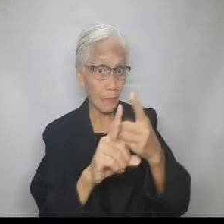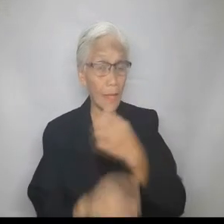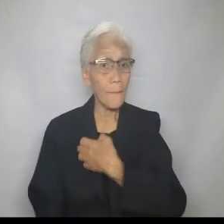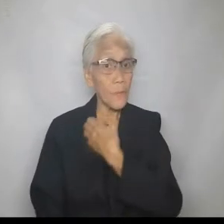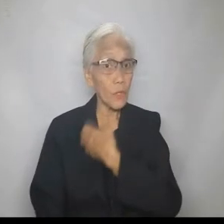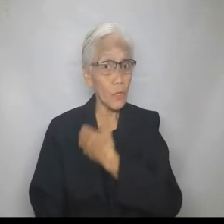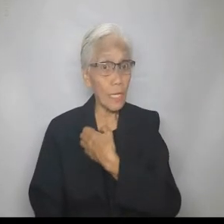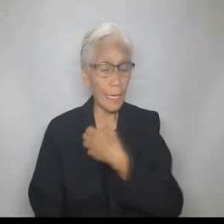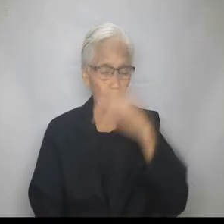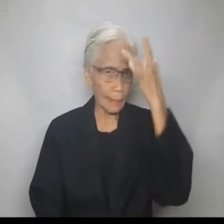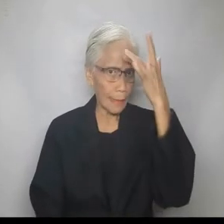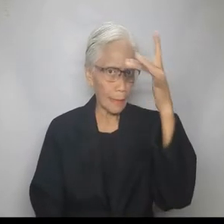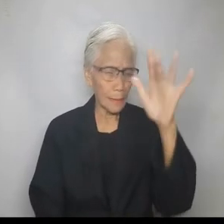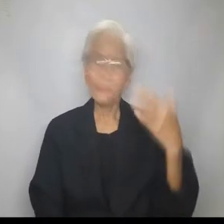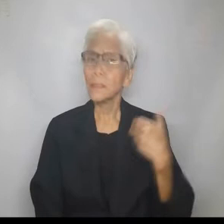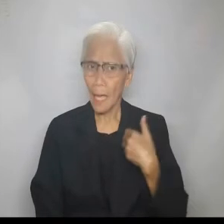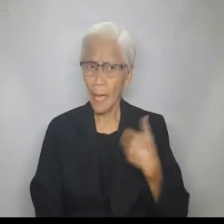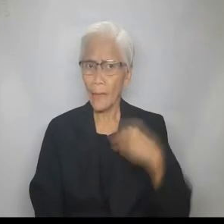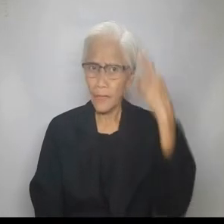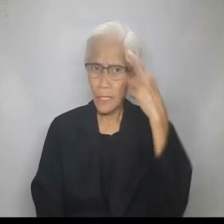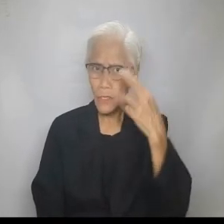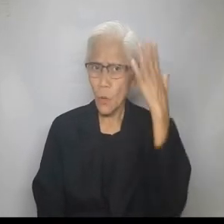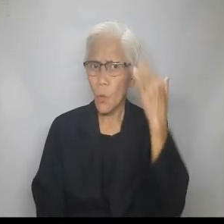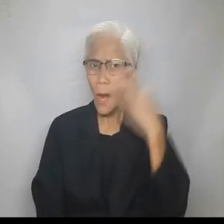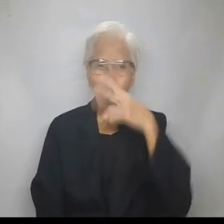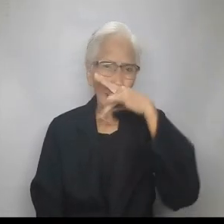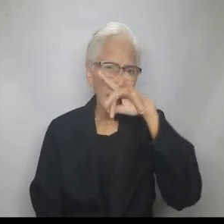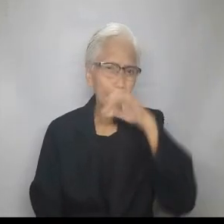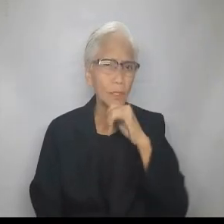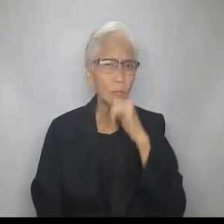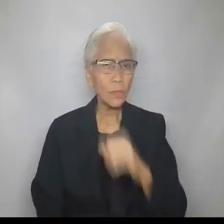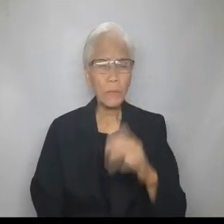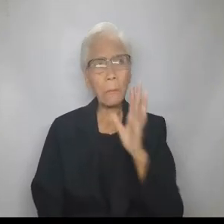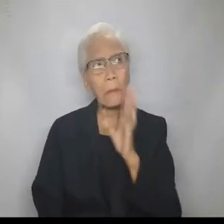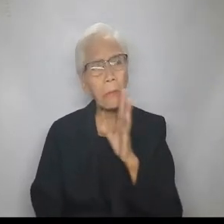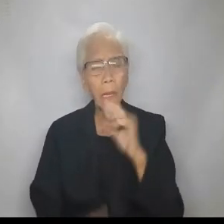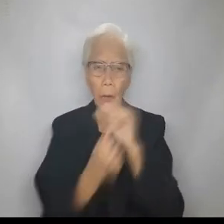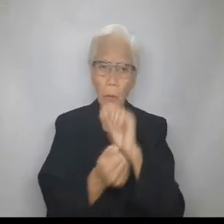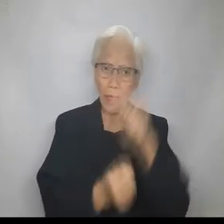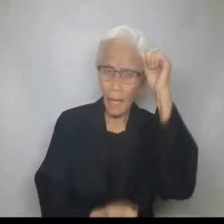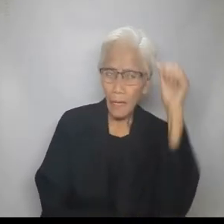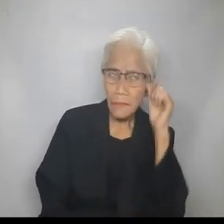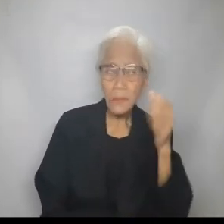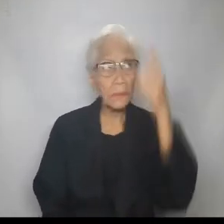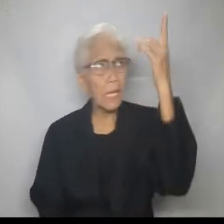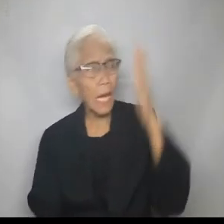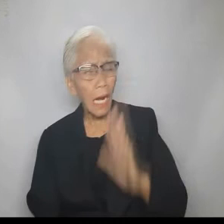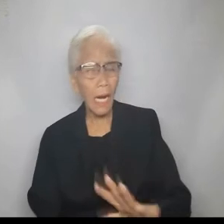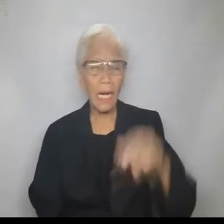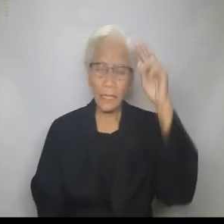of emotional intelligence. There is a reason kids do not usually speak with adults about